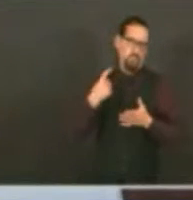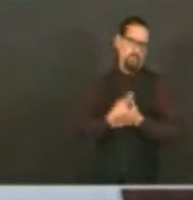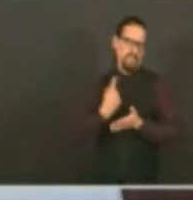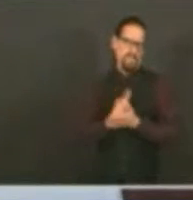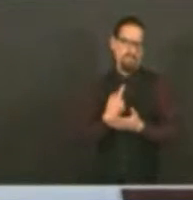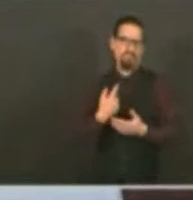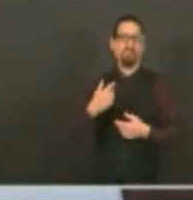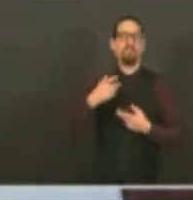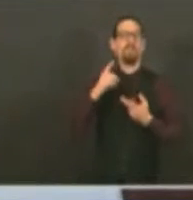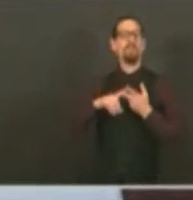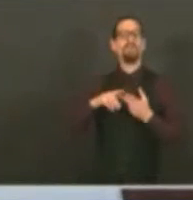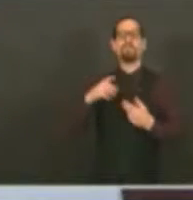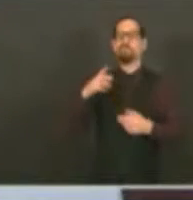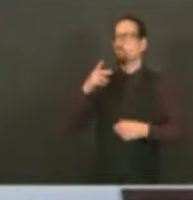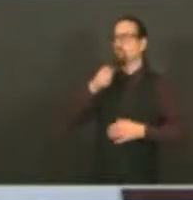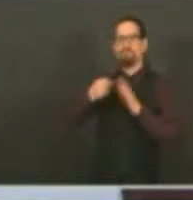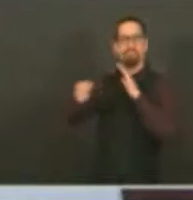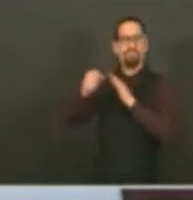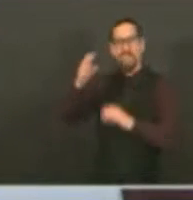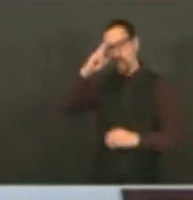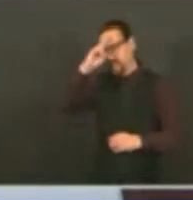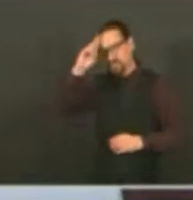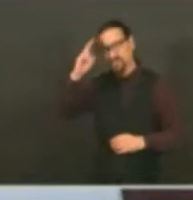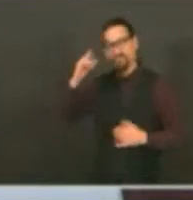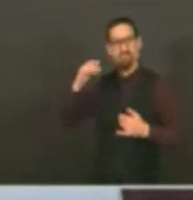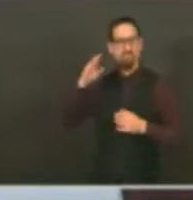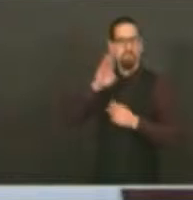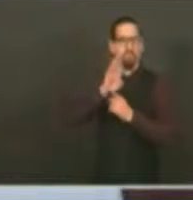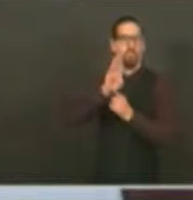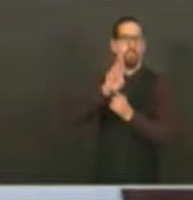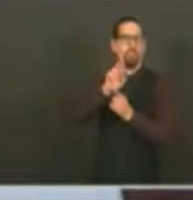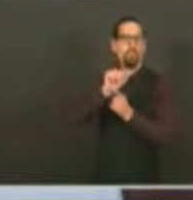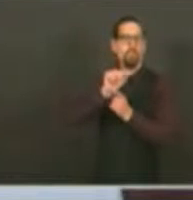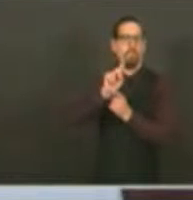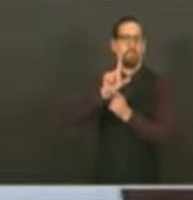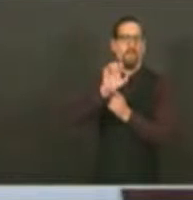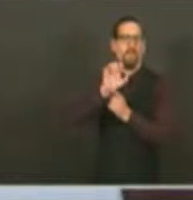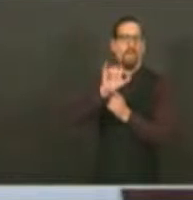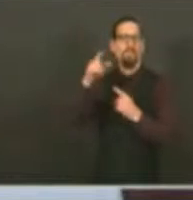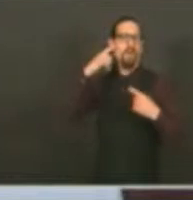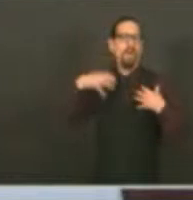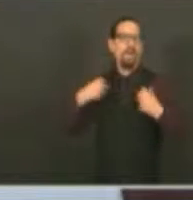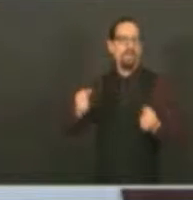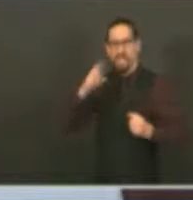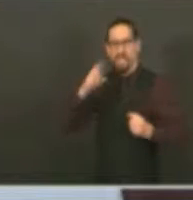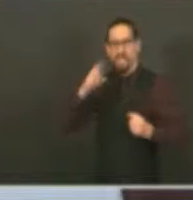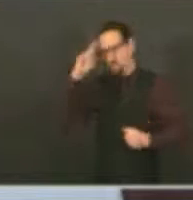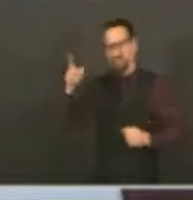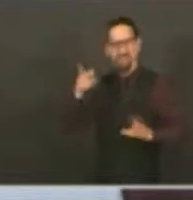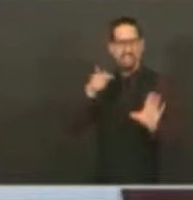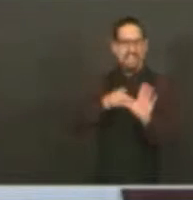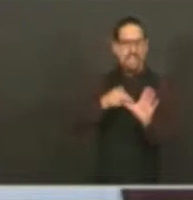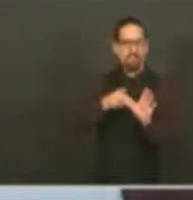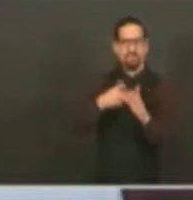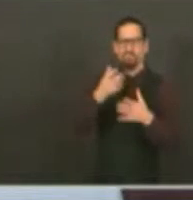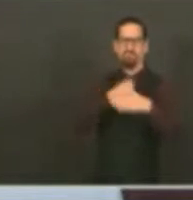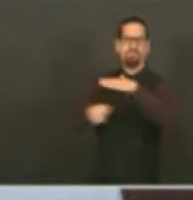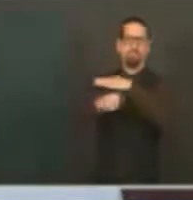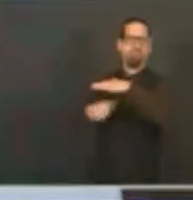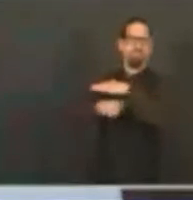Children are isolated, children are falling behind, children are scared, children who are